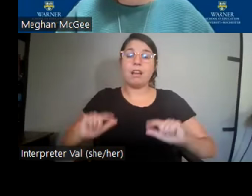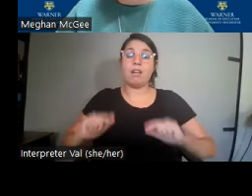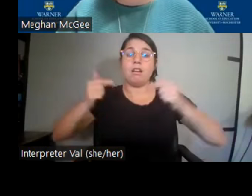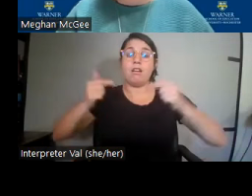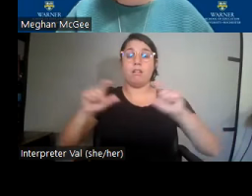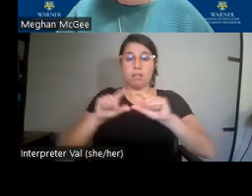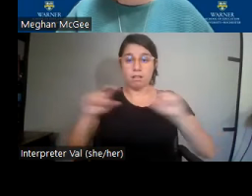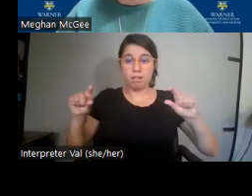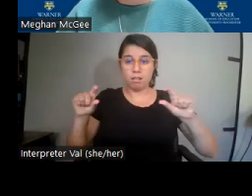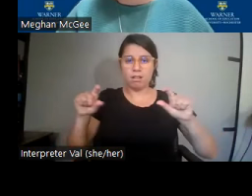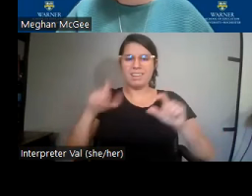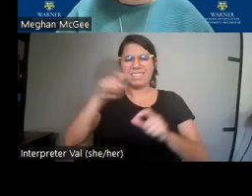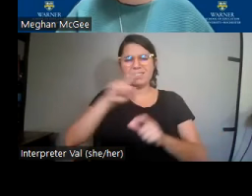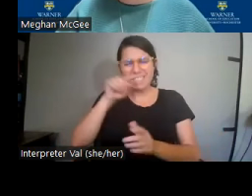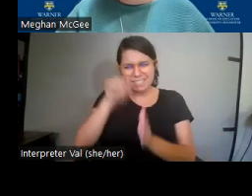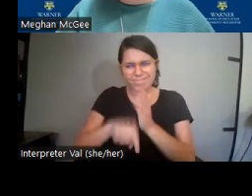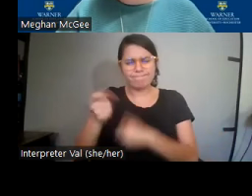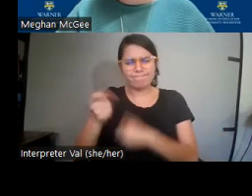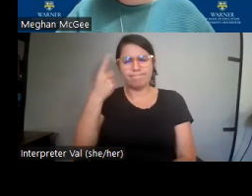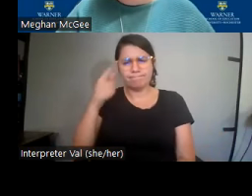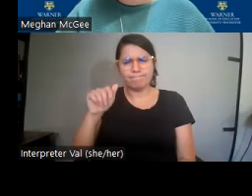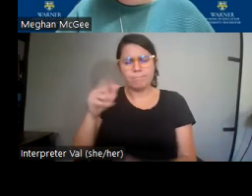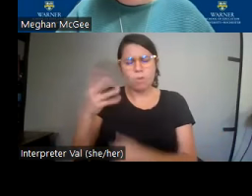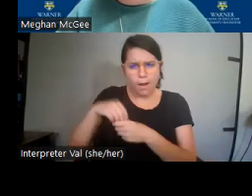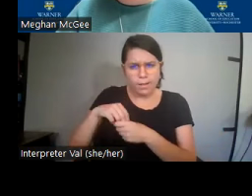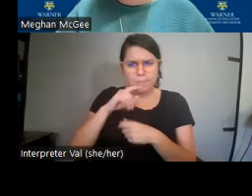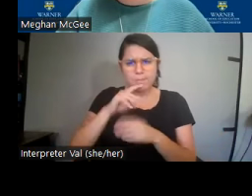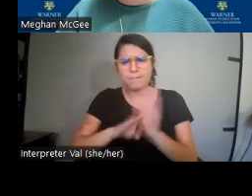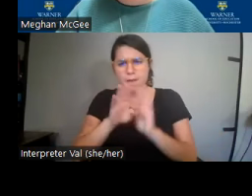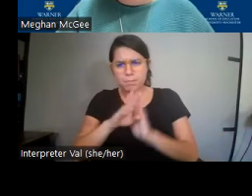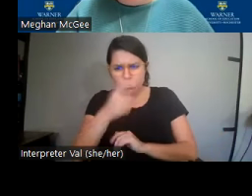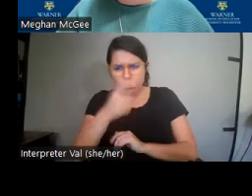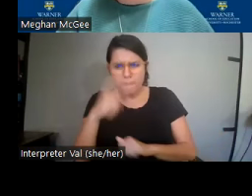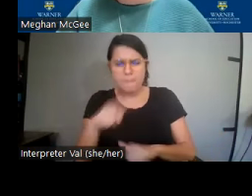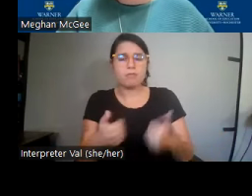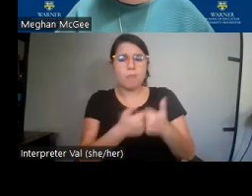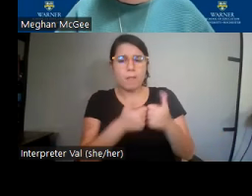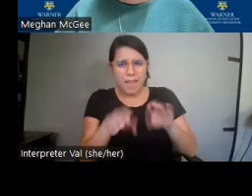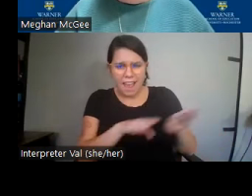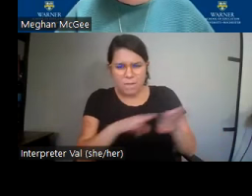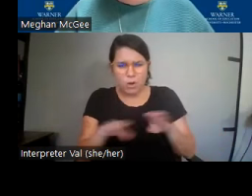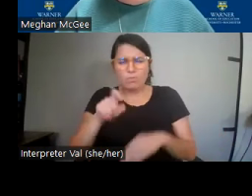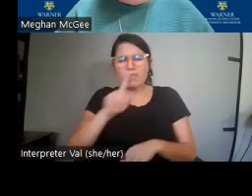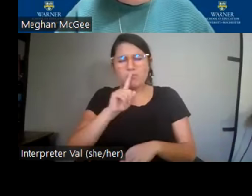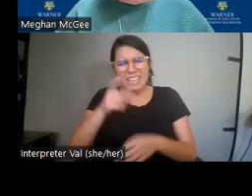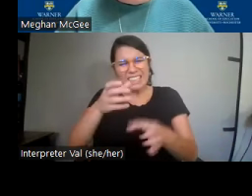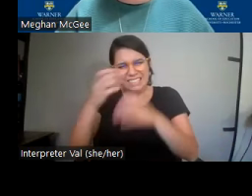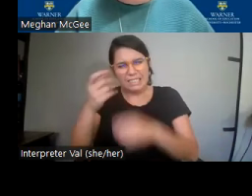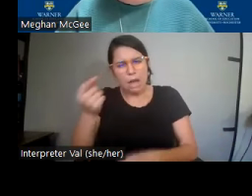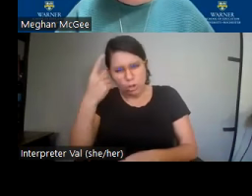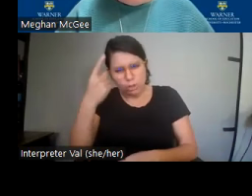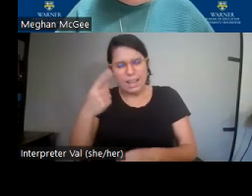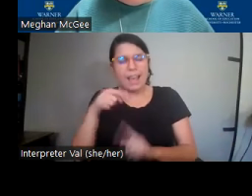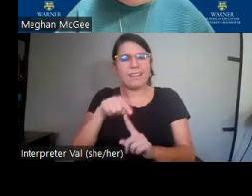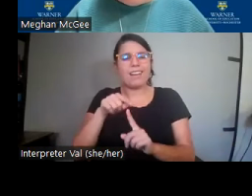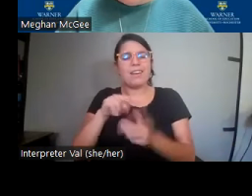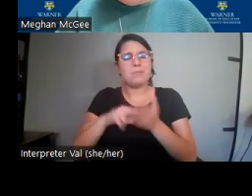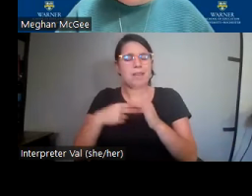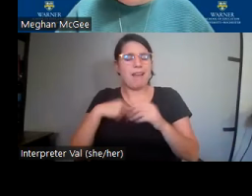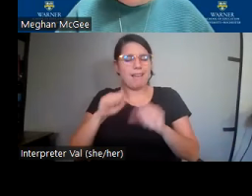deep understanding of autism, developmental trauma, and challenging behavior is key to effectively serving